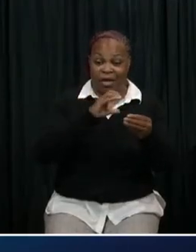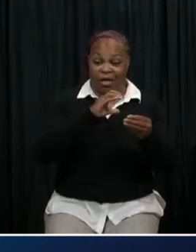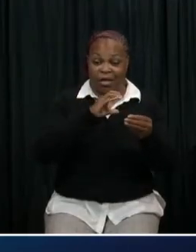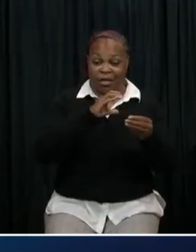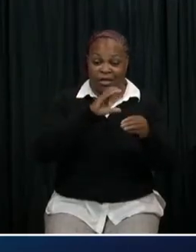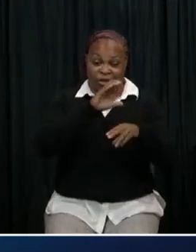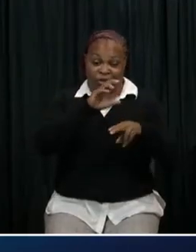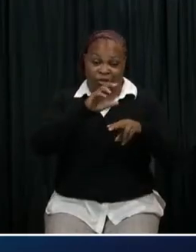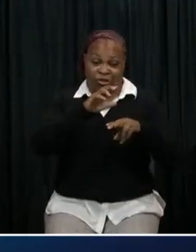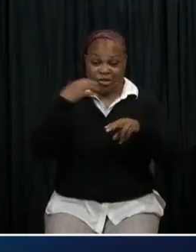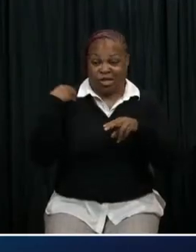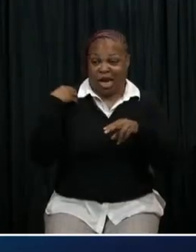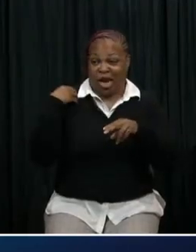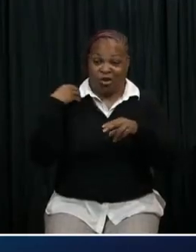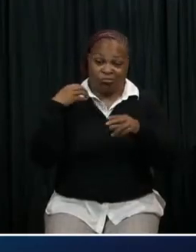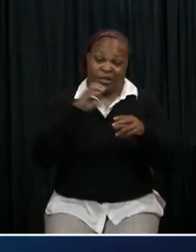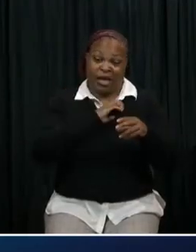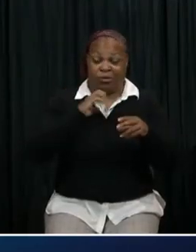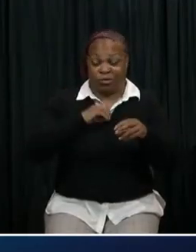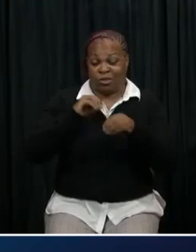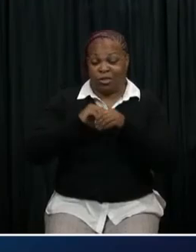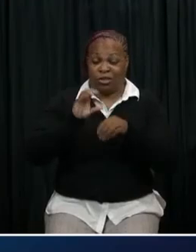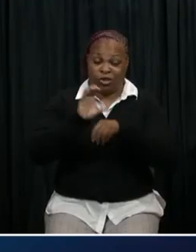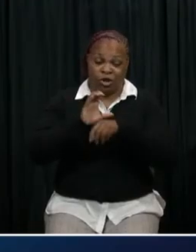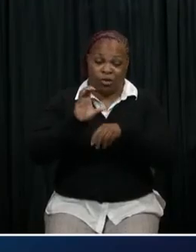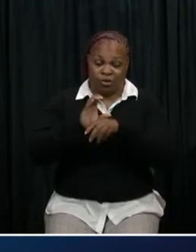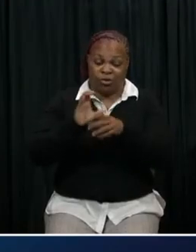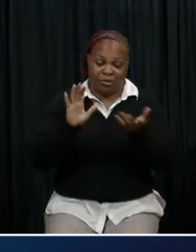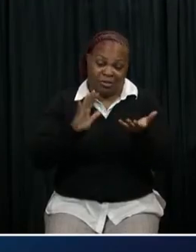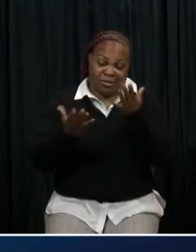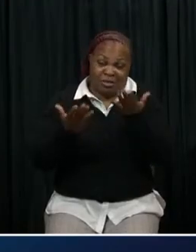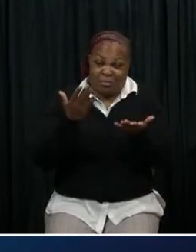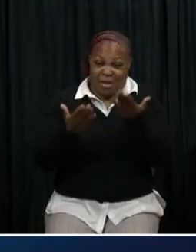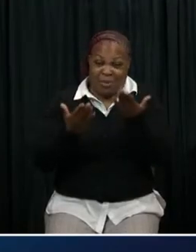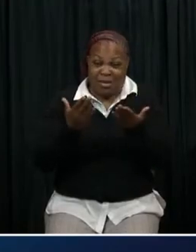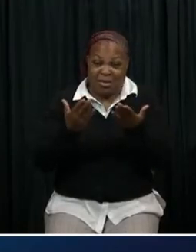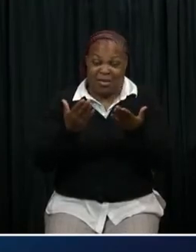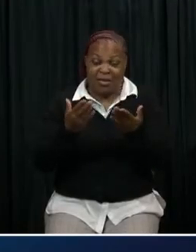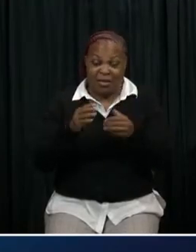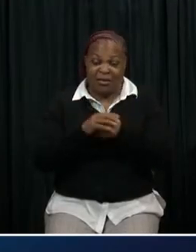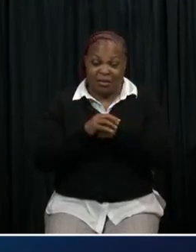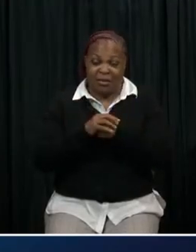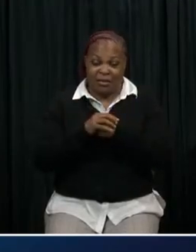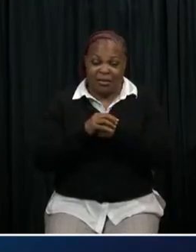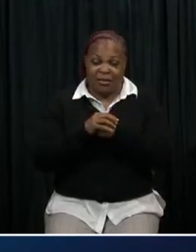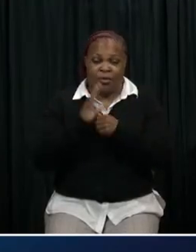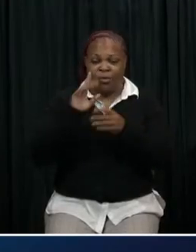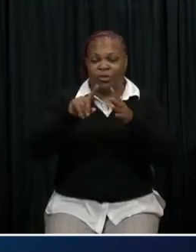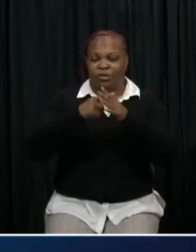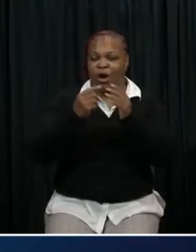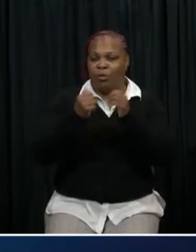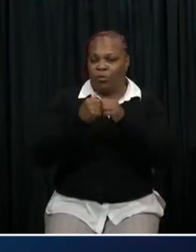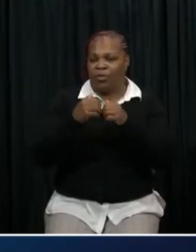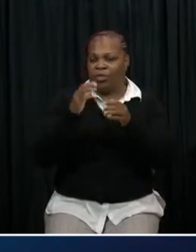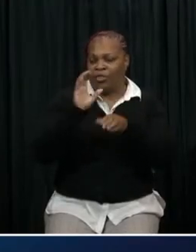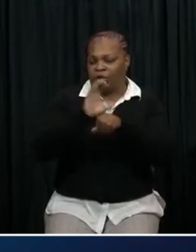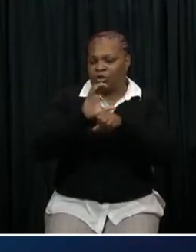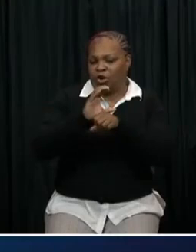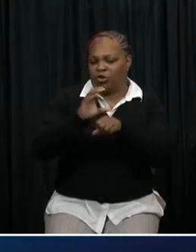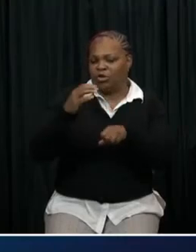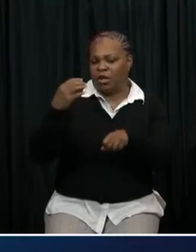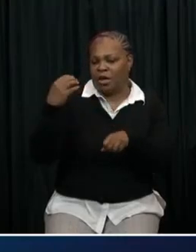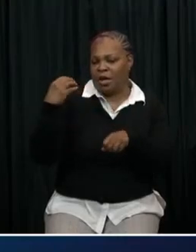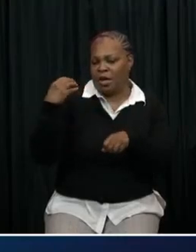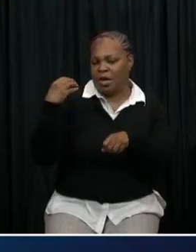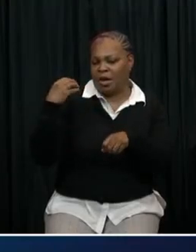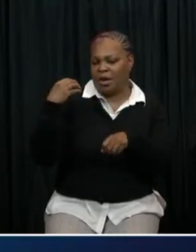leader, something like we give a provision for the church elder, just to strengthen that part in our church manual.